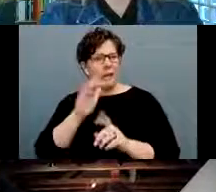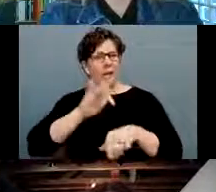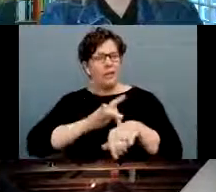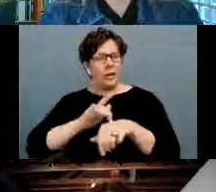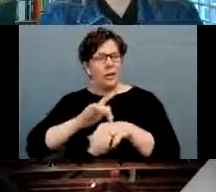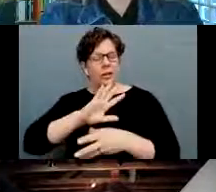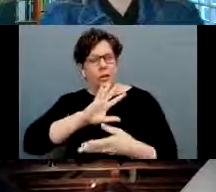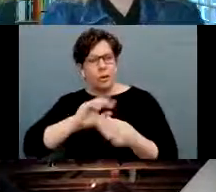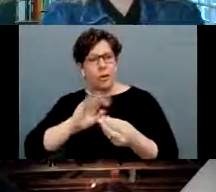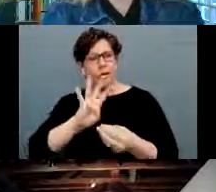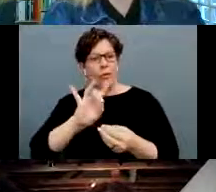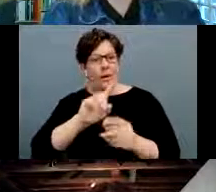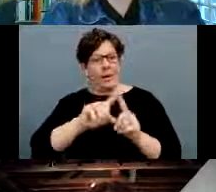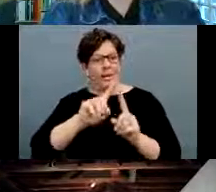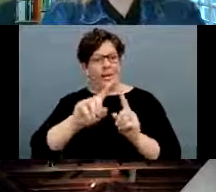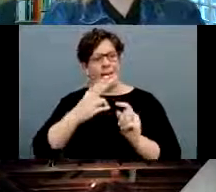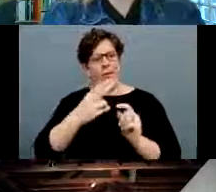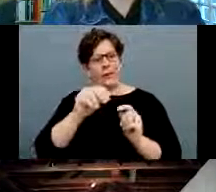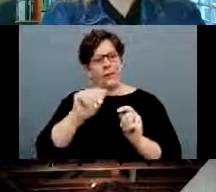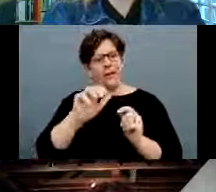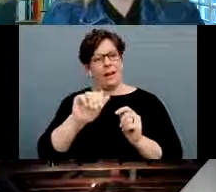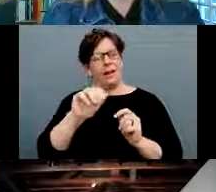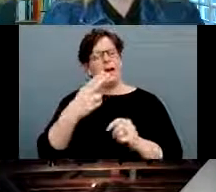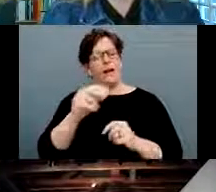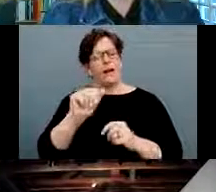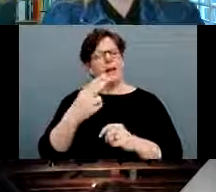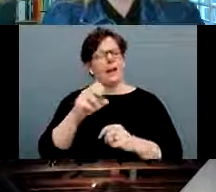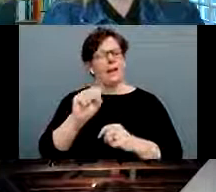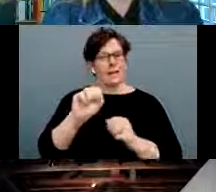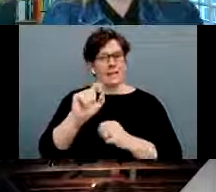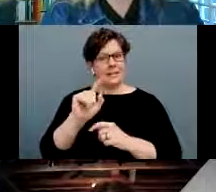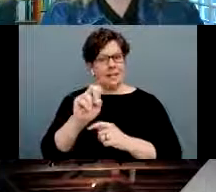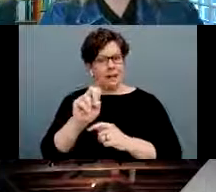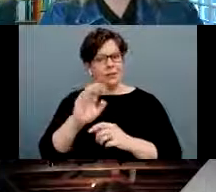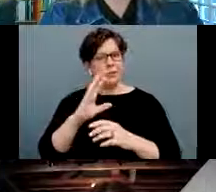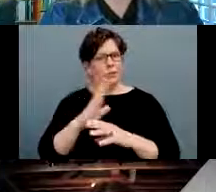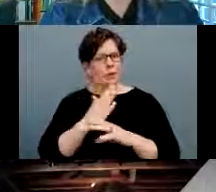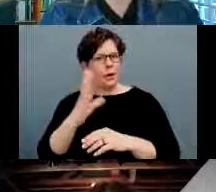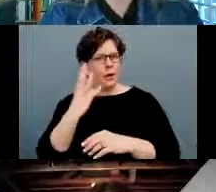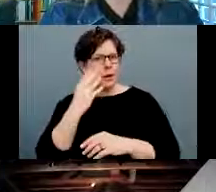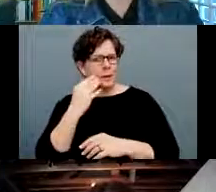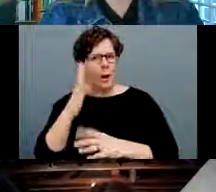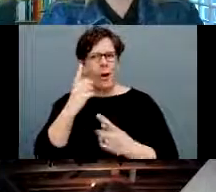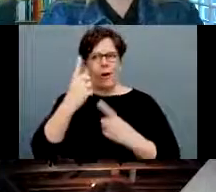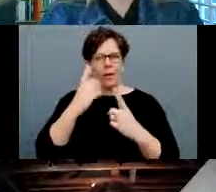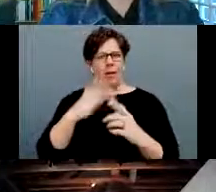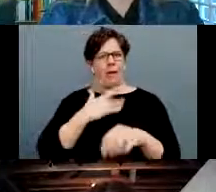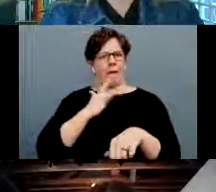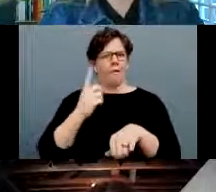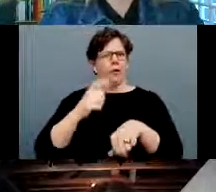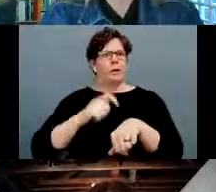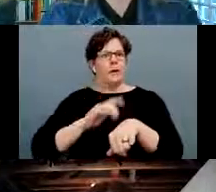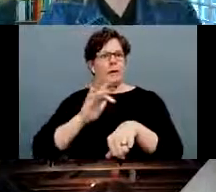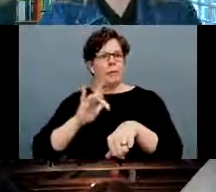her experience both in Idaho and at the James Castle House. So Valerie, I'd love to hear your thoughts. Thank